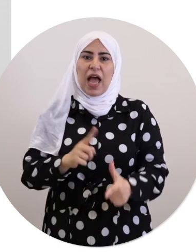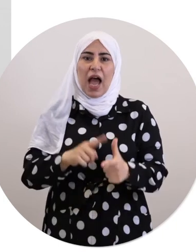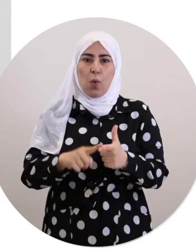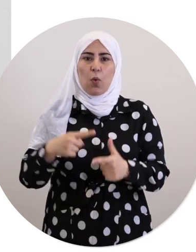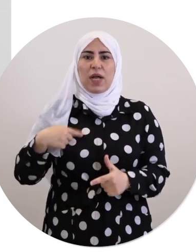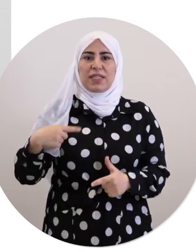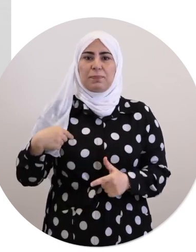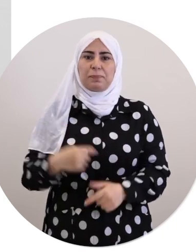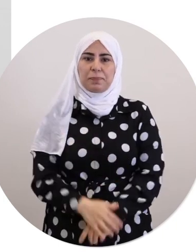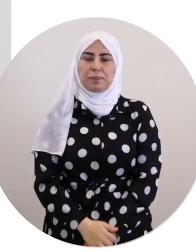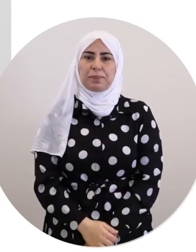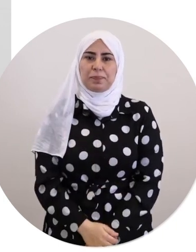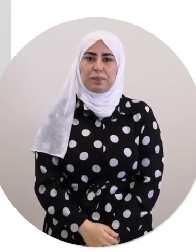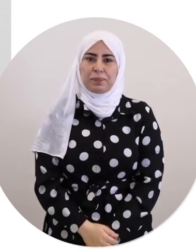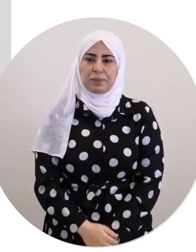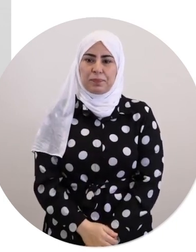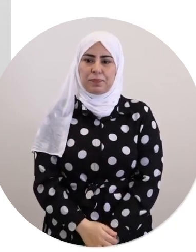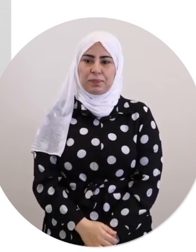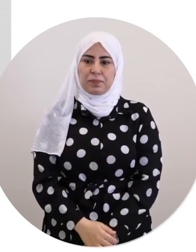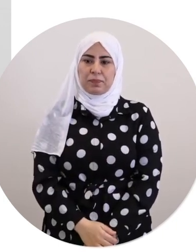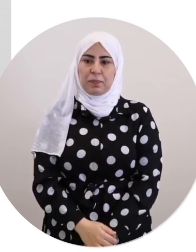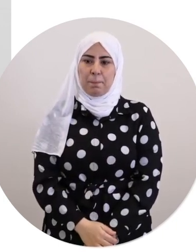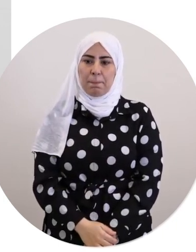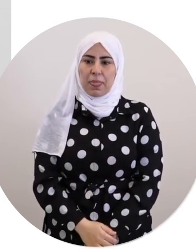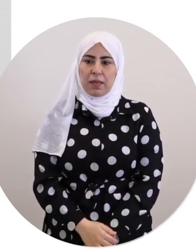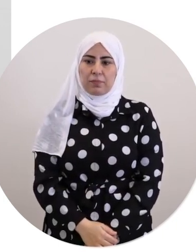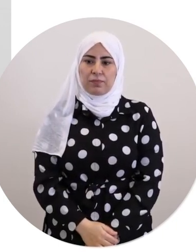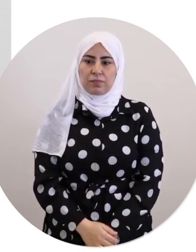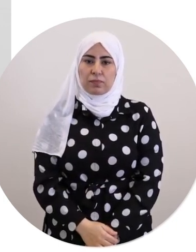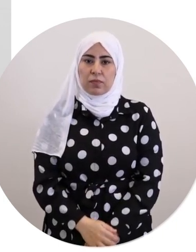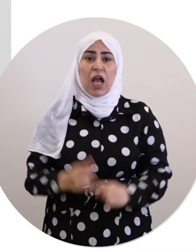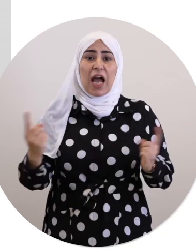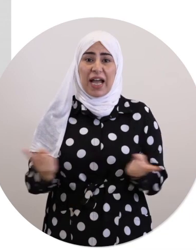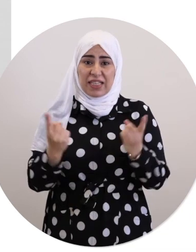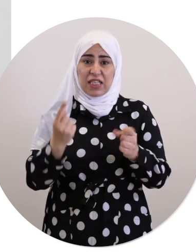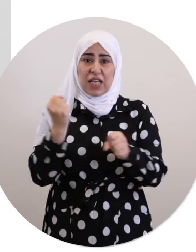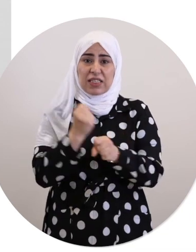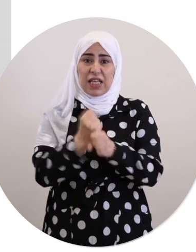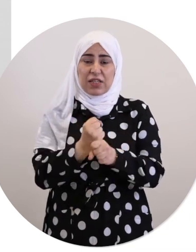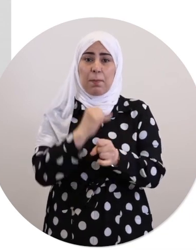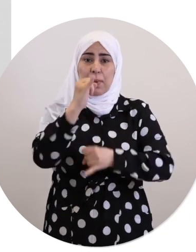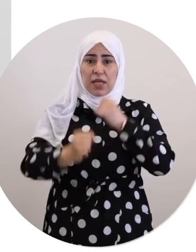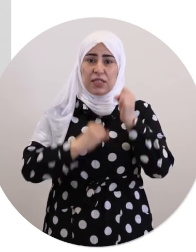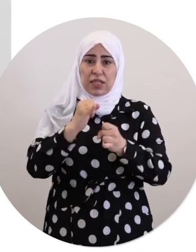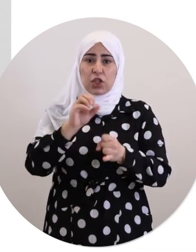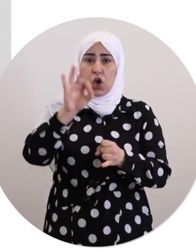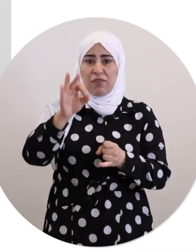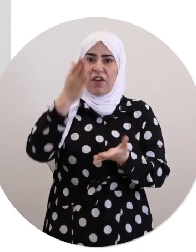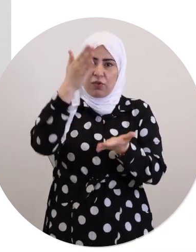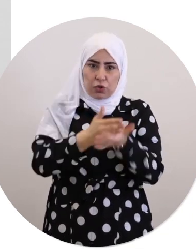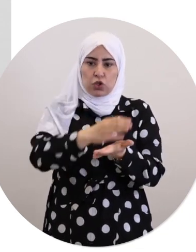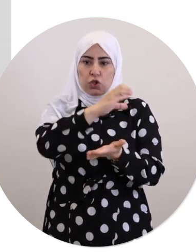we simply added the noun instead of coffee. You also hear you can use it in the middle of the sentence. I read